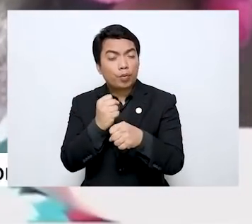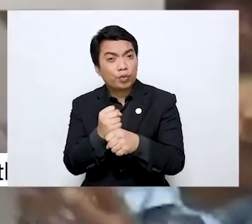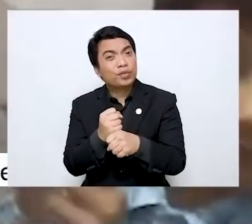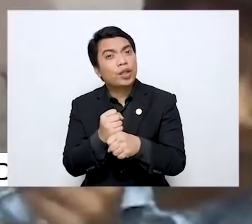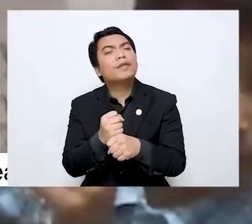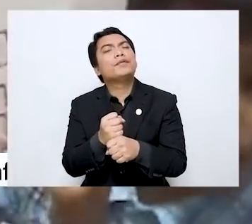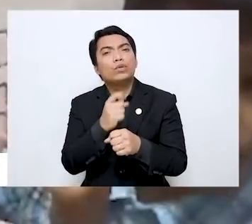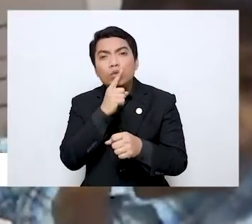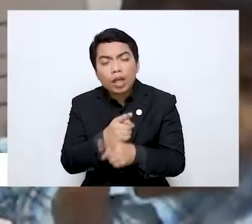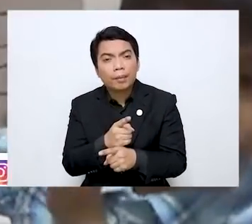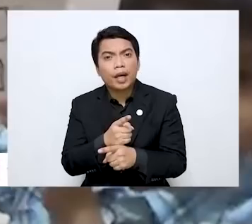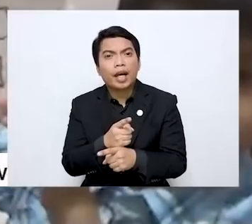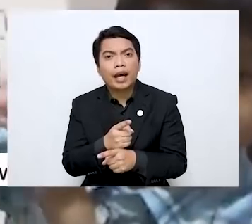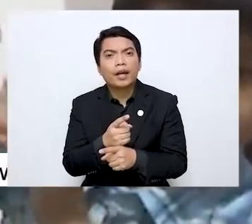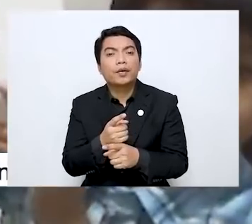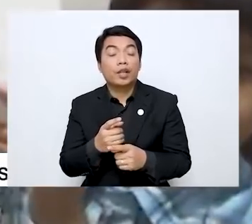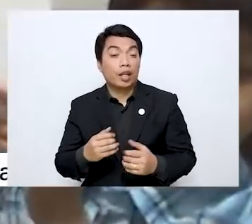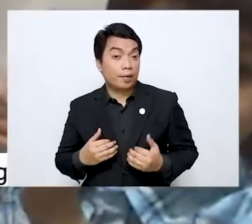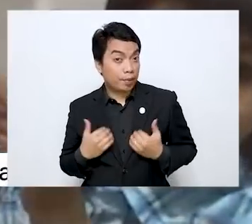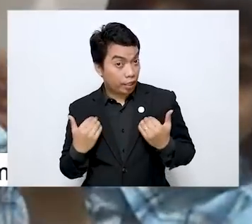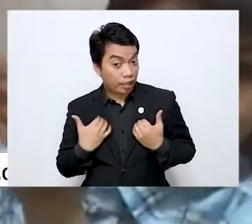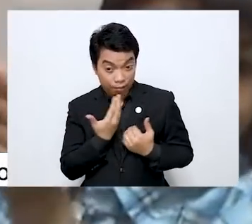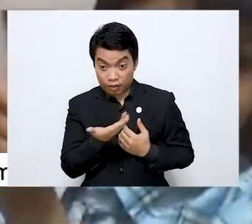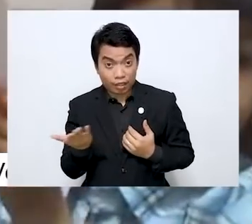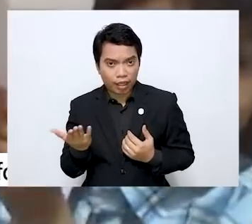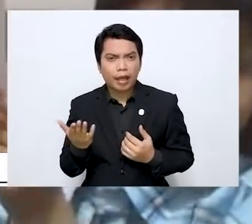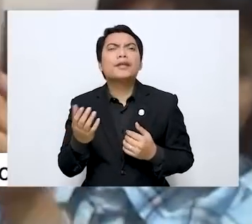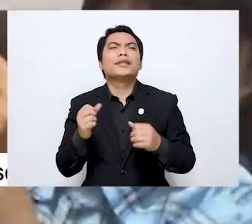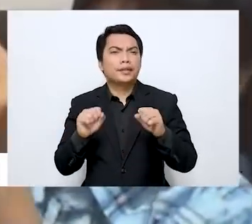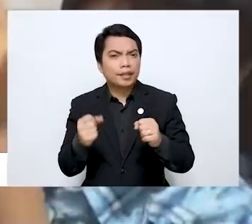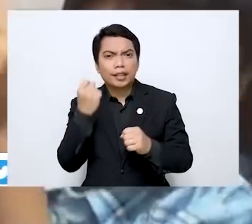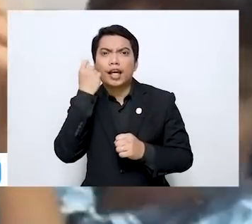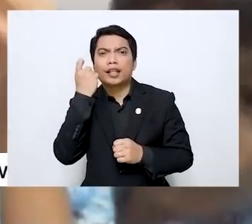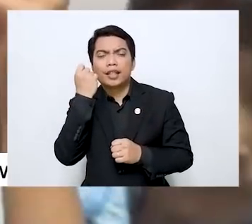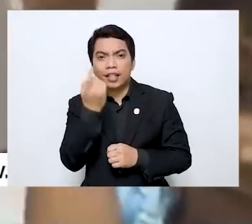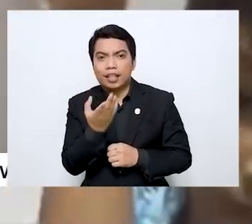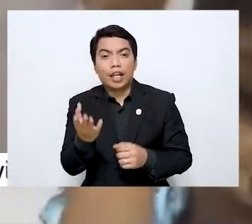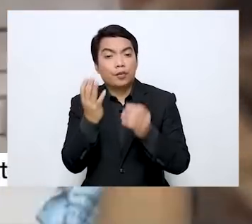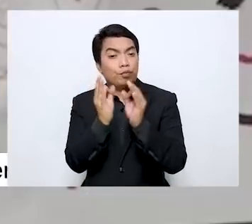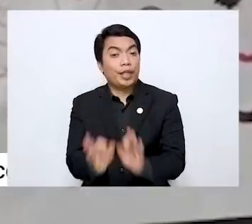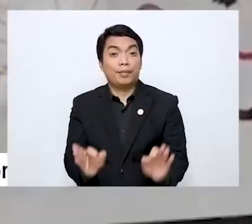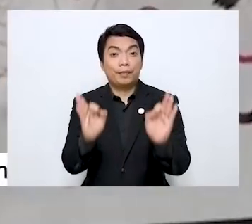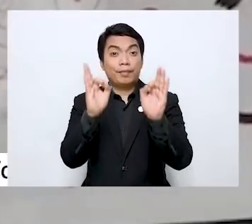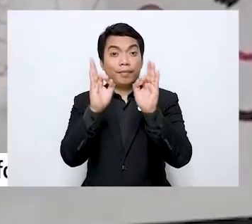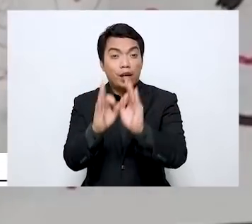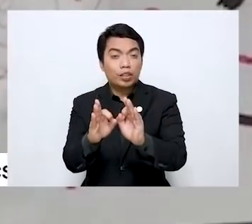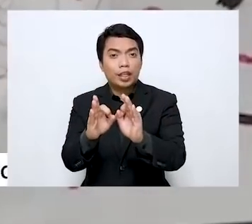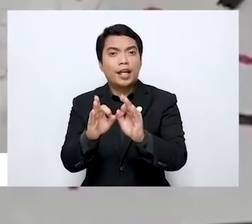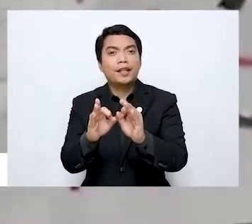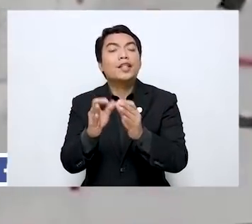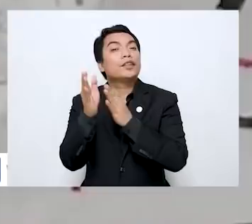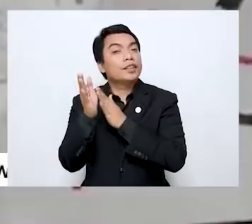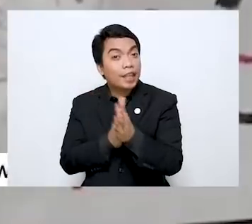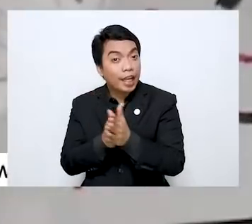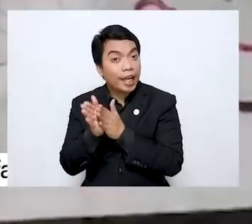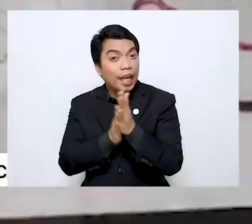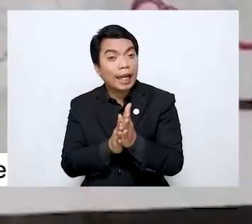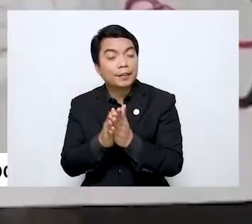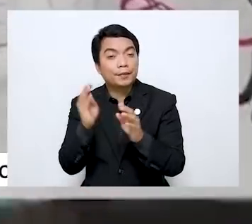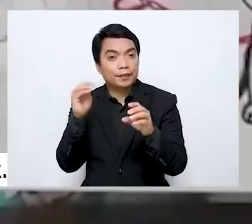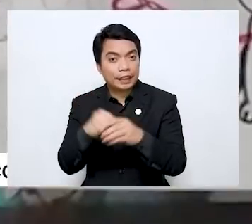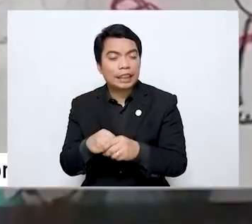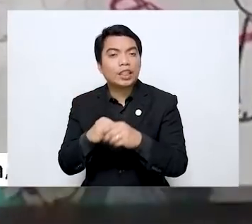properly, that in a very early age, they will be able to realize the importance of being active